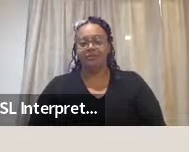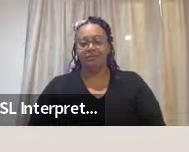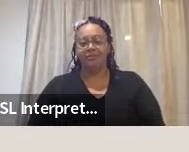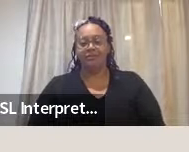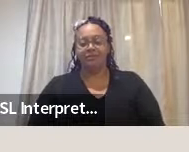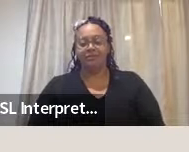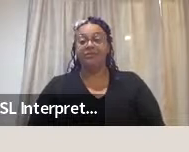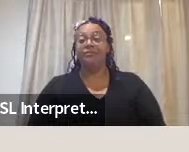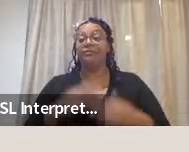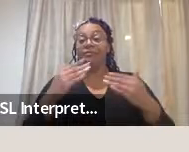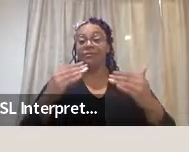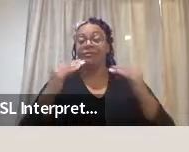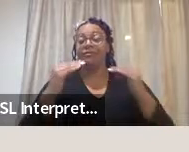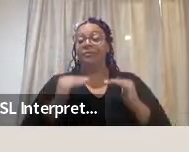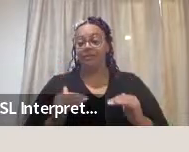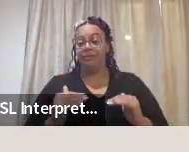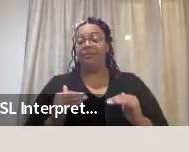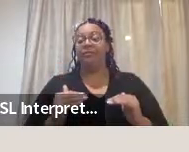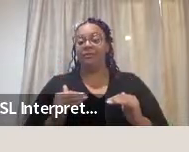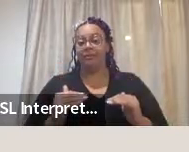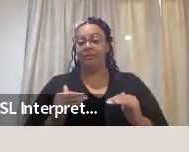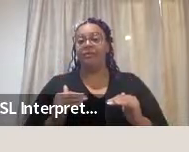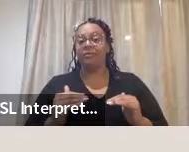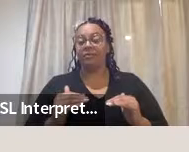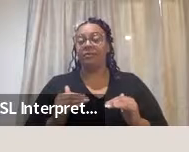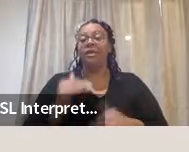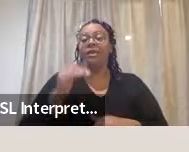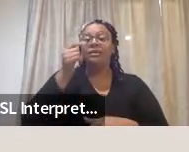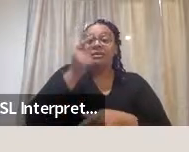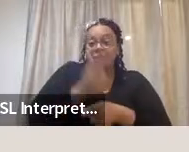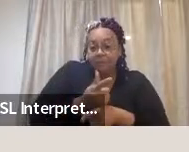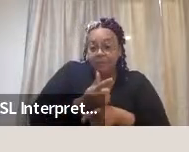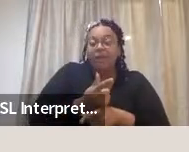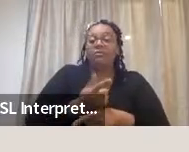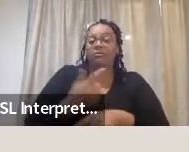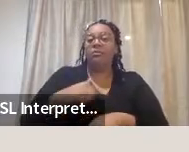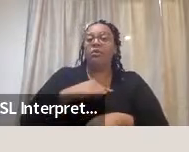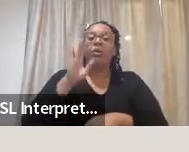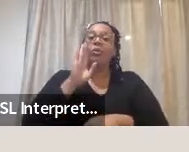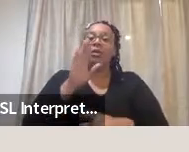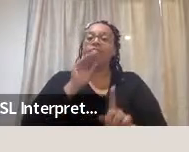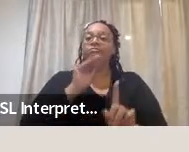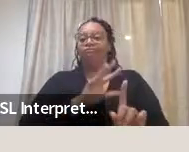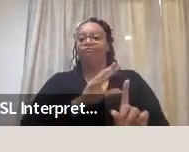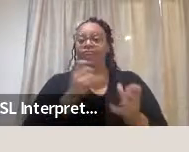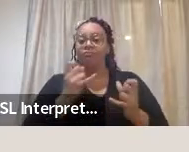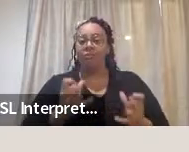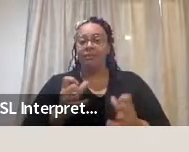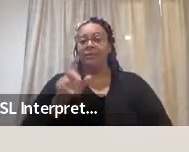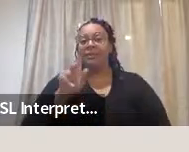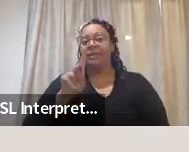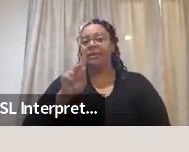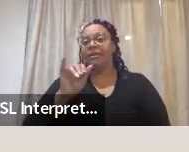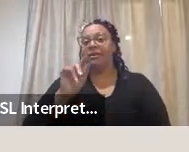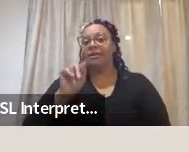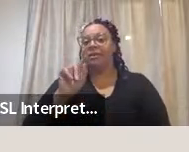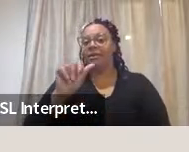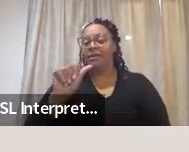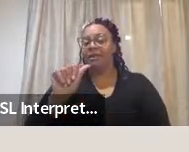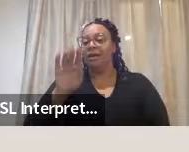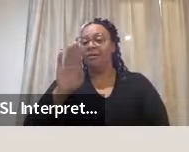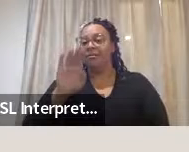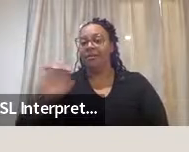The next sibling that we're going to highlight right now is Kita B, who we lost